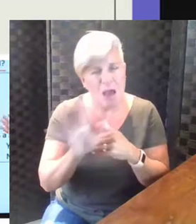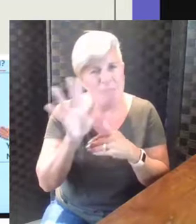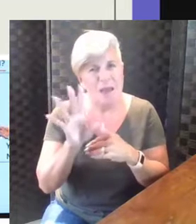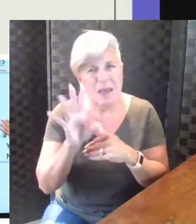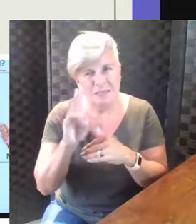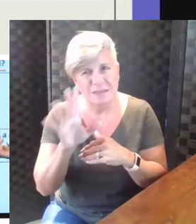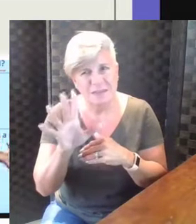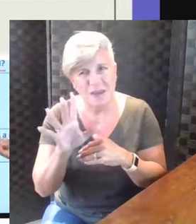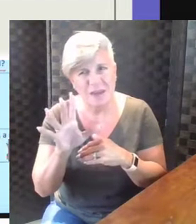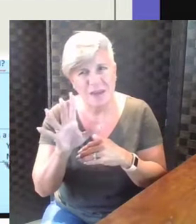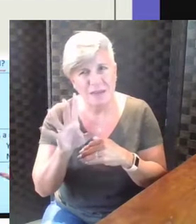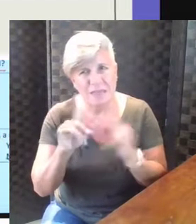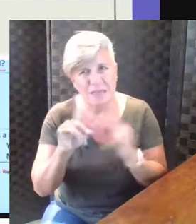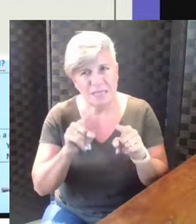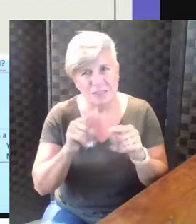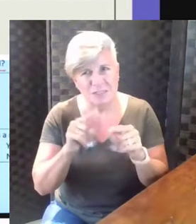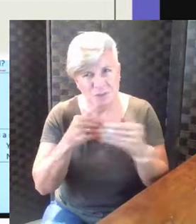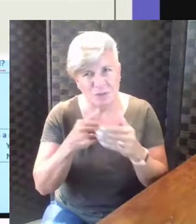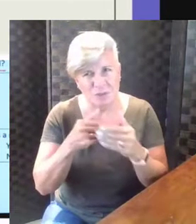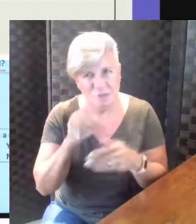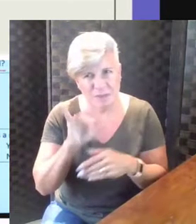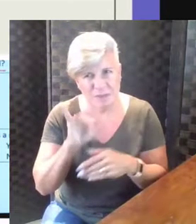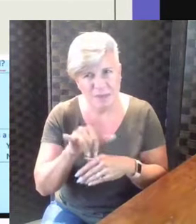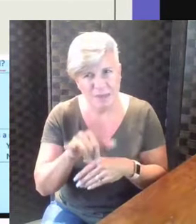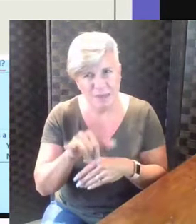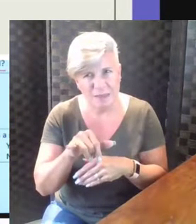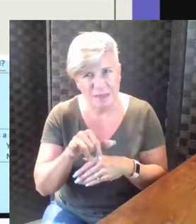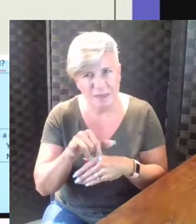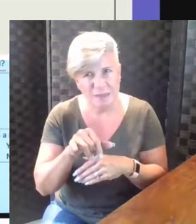about 75. Was our answer pretty close to that?